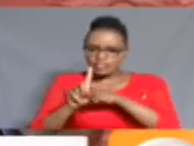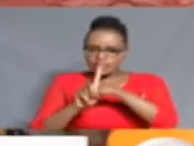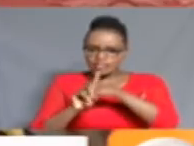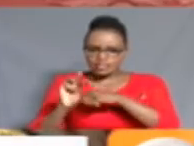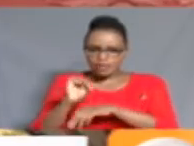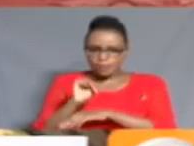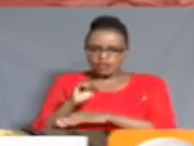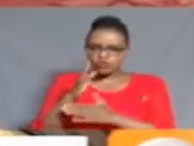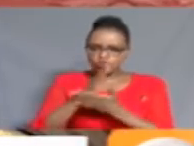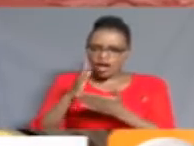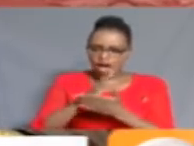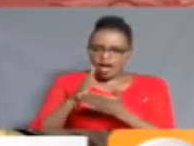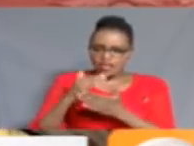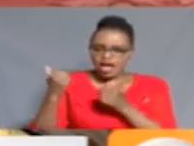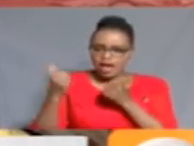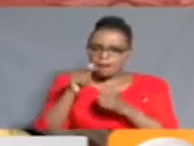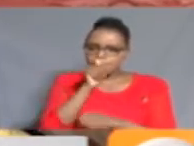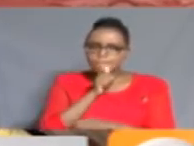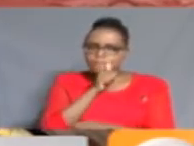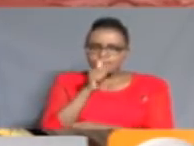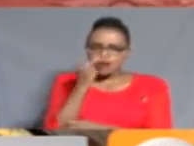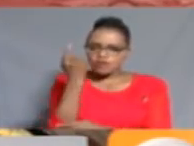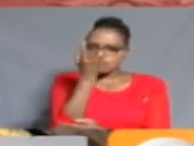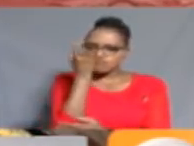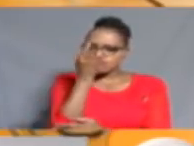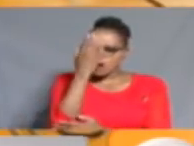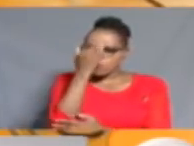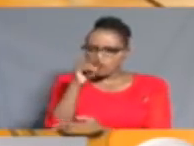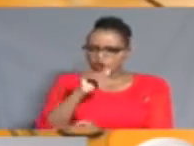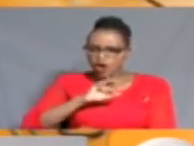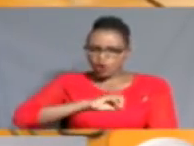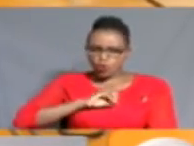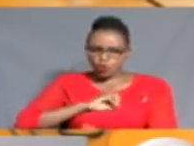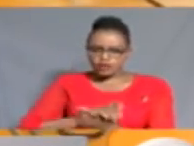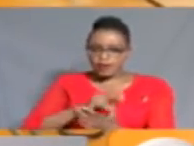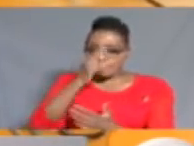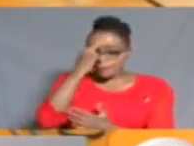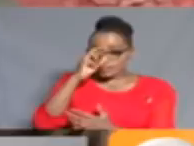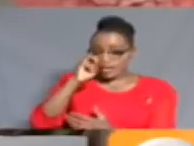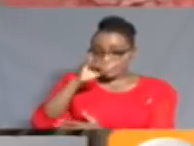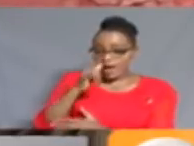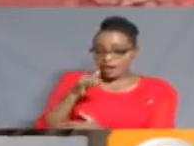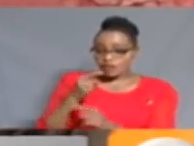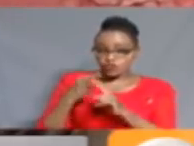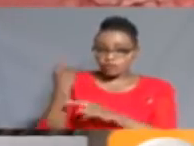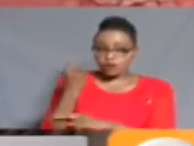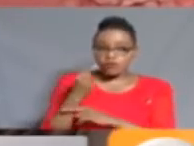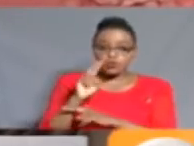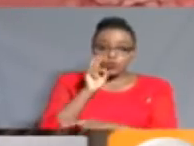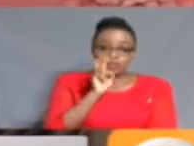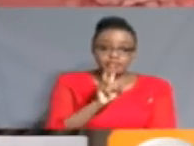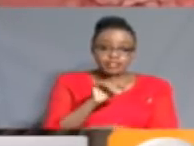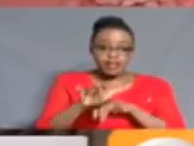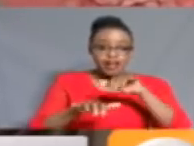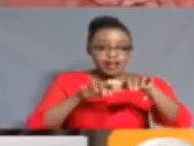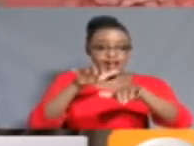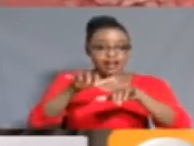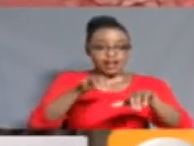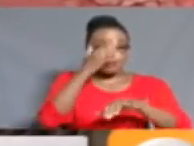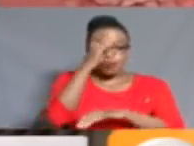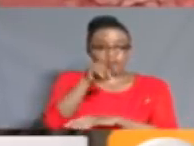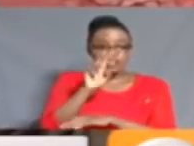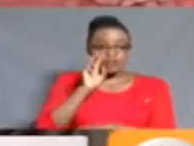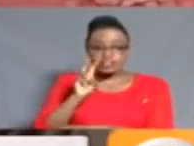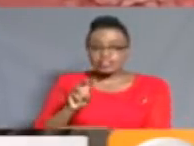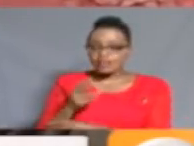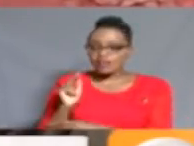hire a private chopper to Masai Mara for his own personal escapade. Kwanzia hapa Wilson baka Masai Mara kuenda kuona wanyama. Mbona hata angeenda